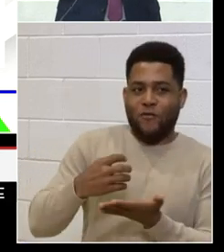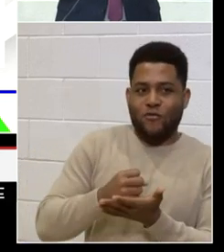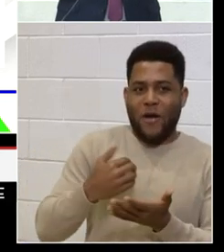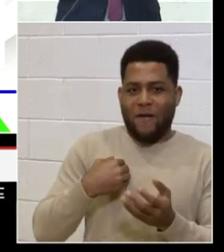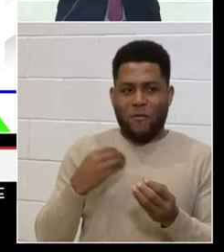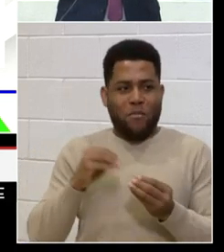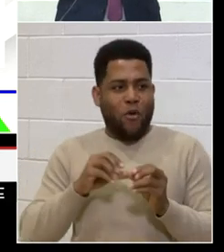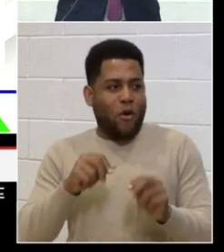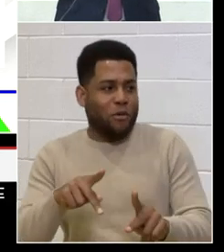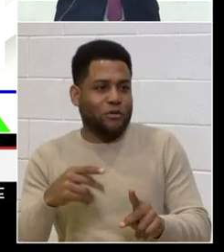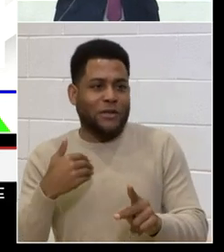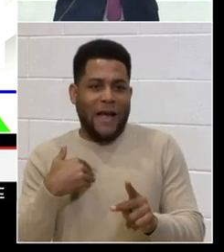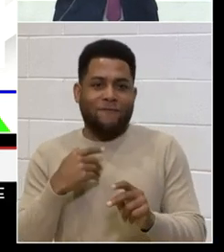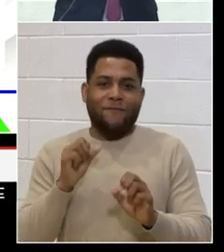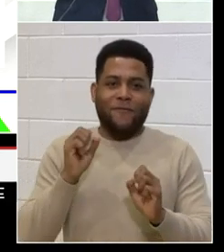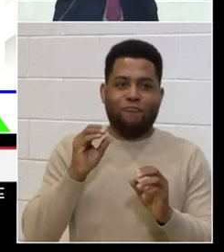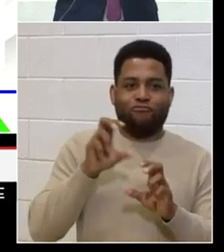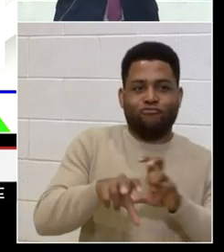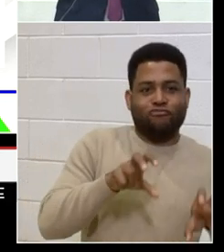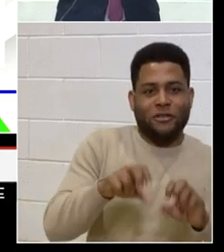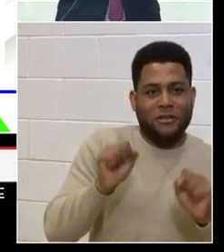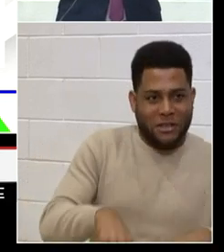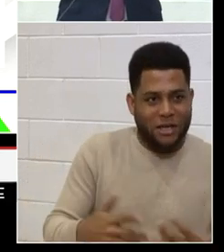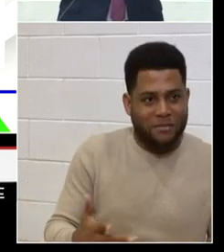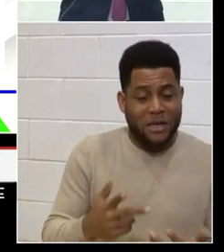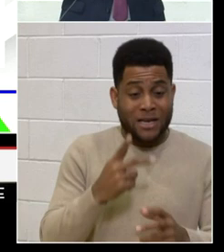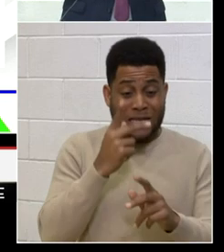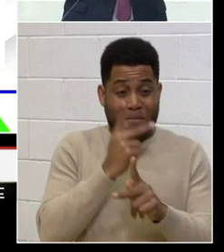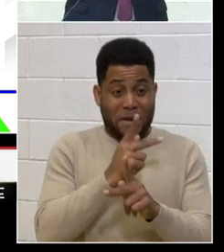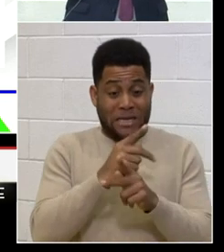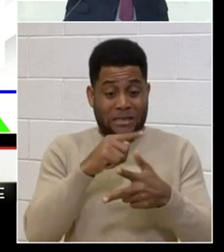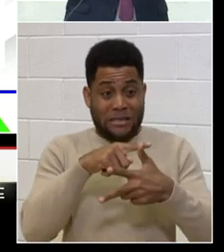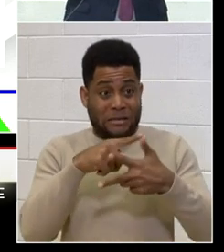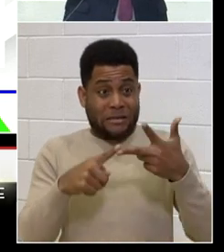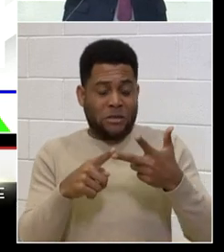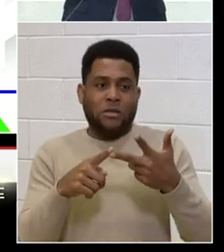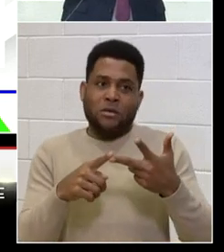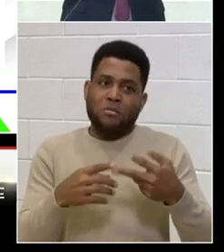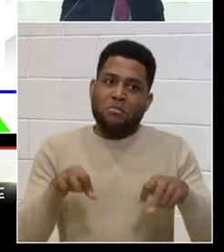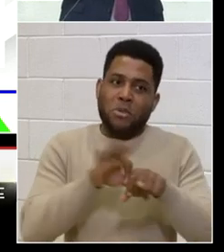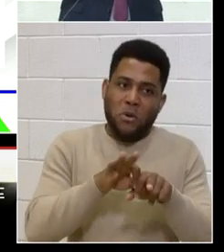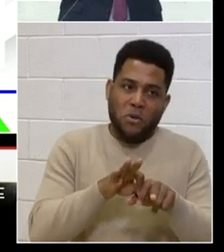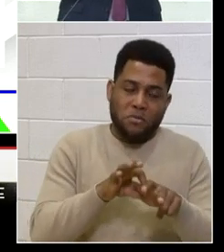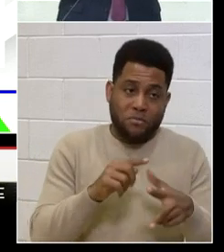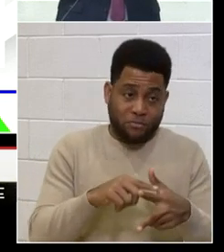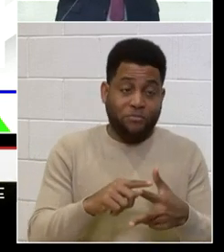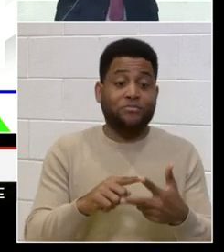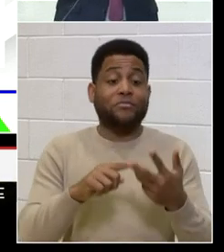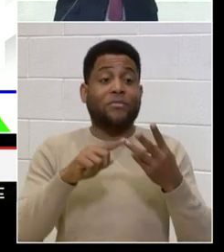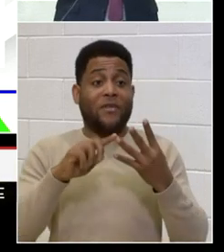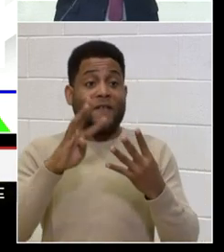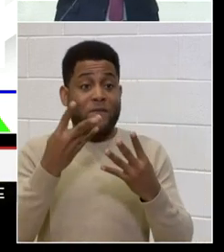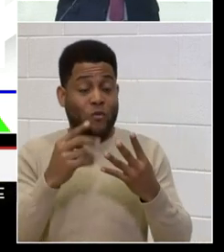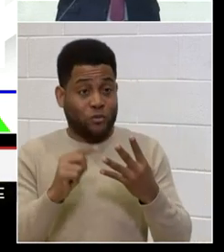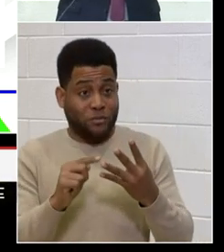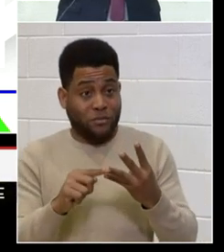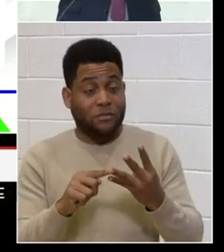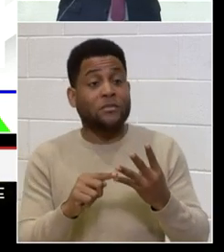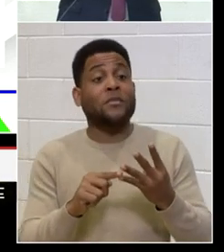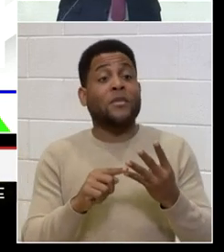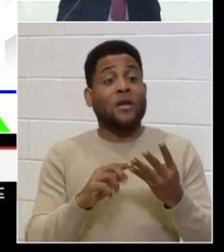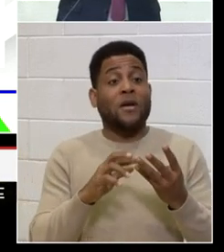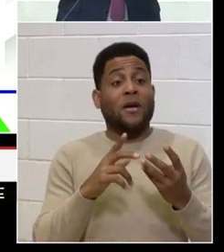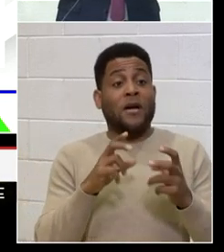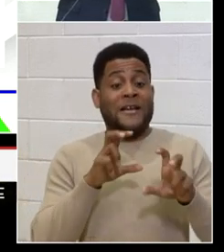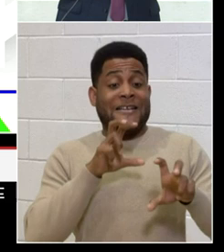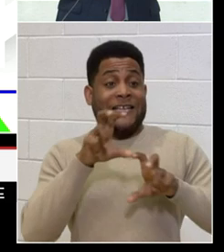fourth item is looking at the equity-centered investments we've had. And really, since the advent of some of the federal aid in the pandemic, we started a